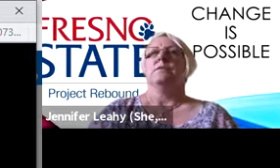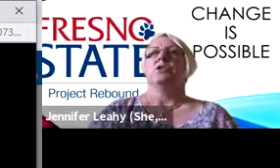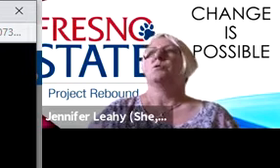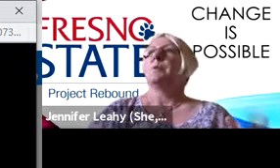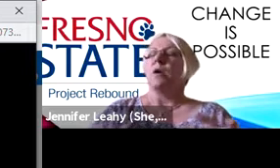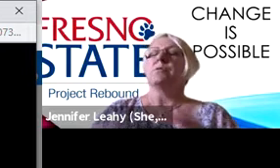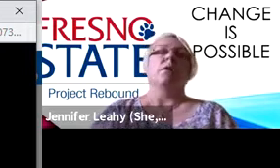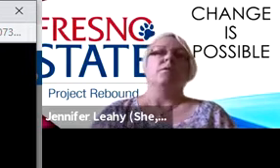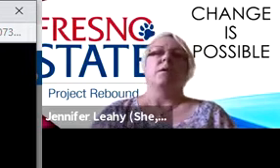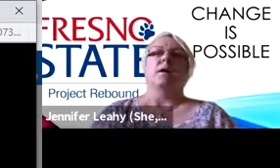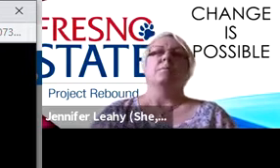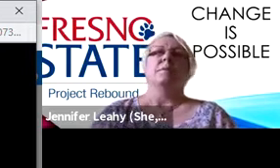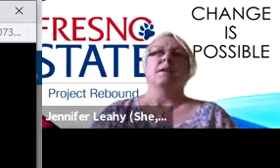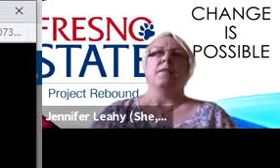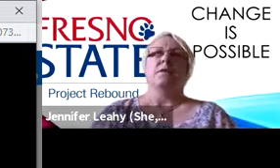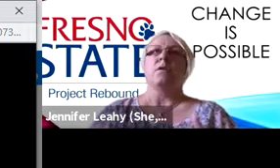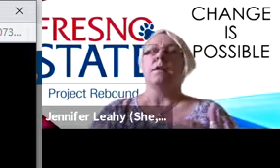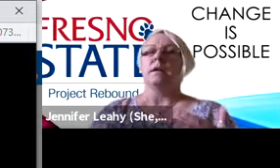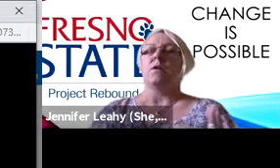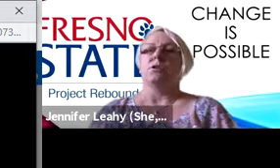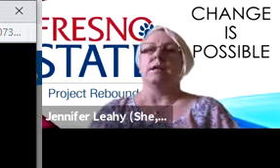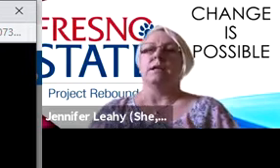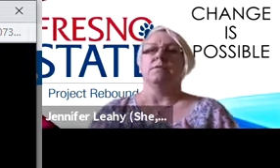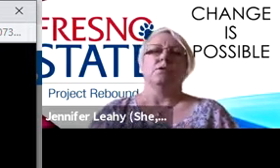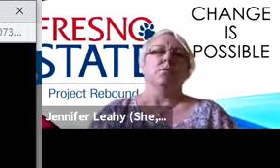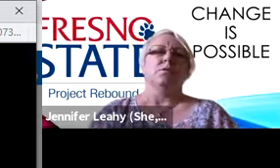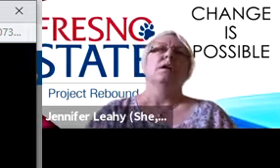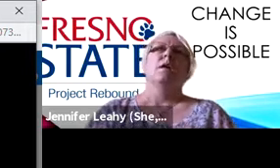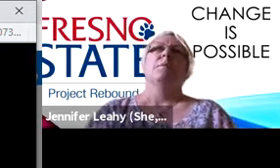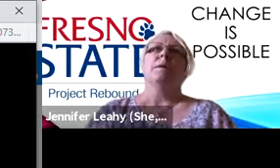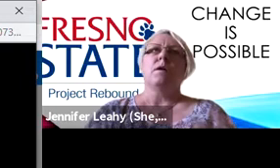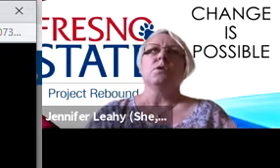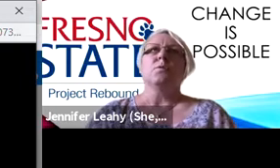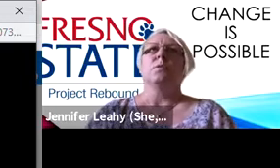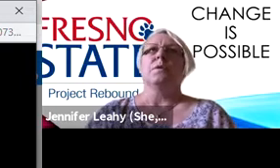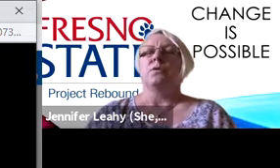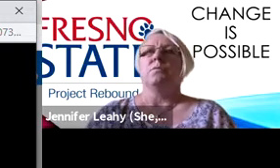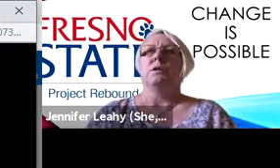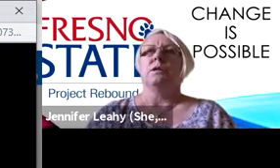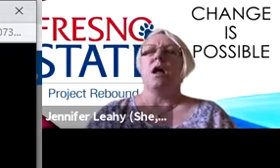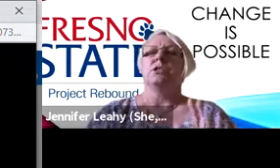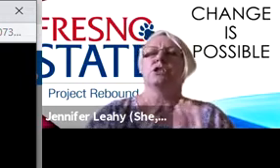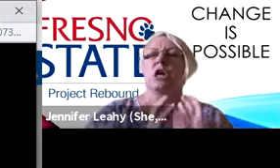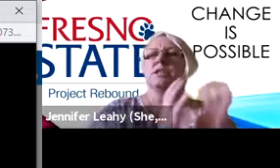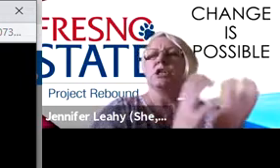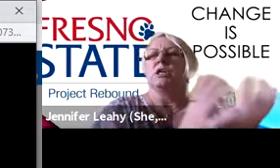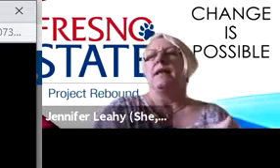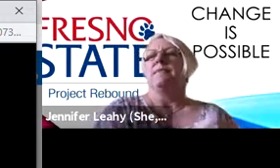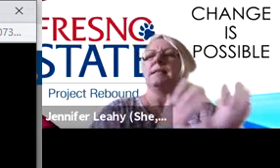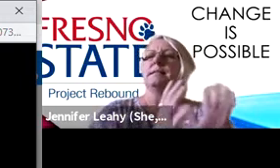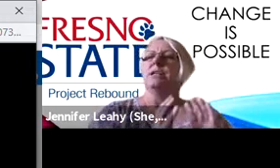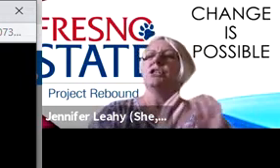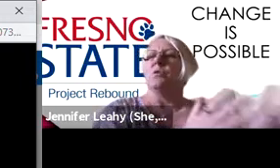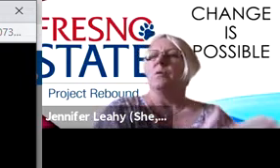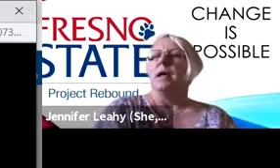incarcerated individuals, but also the other non-incarcerated individuals. But we also work with other community colleges trying to create